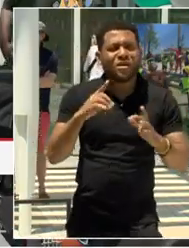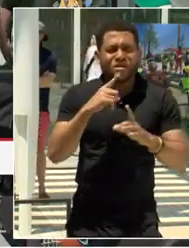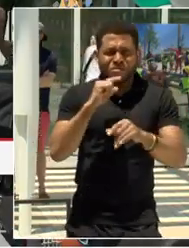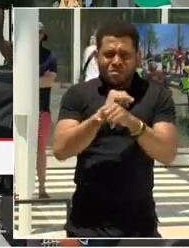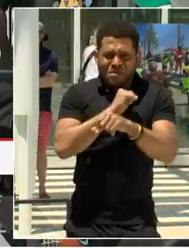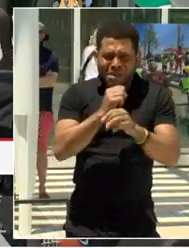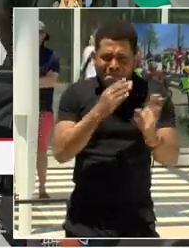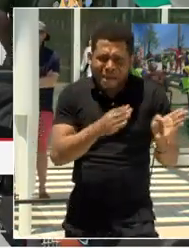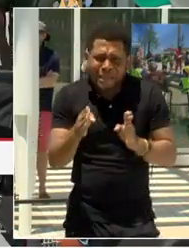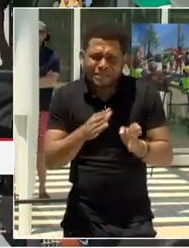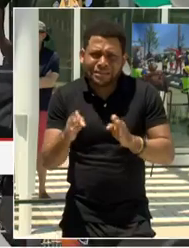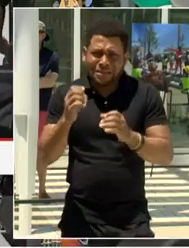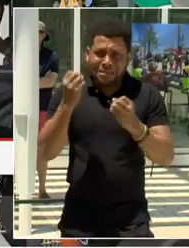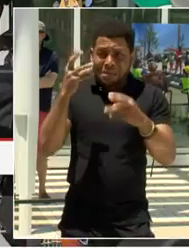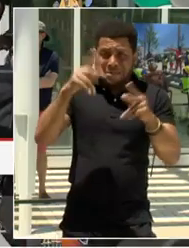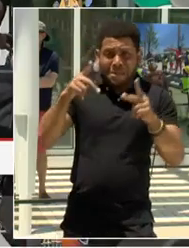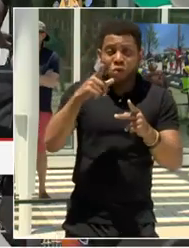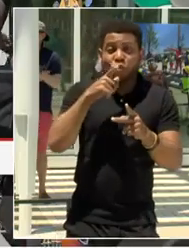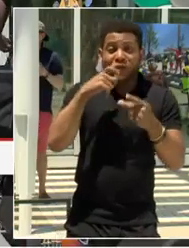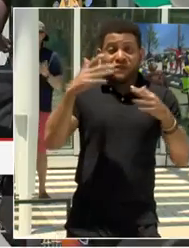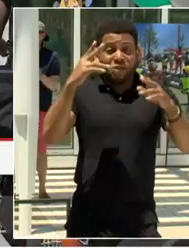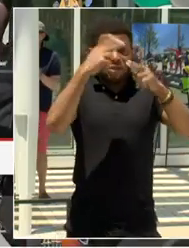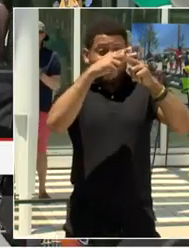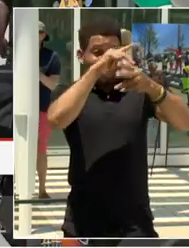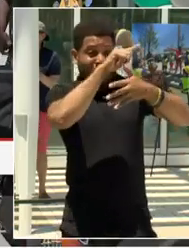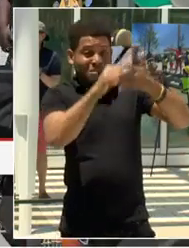that help make today possible. So give yourselves a hand.